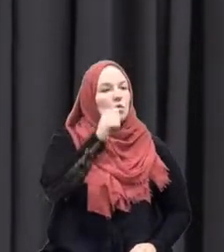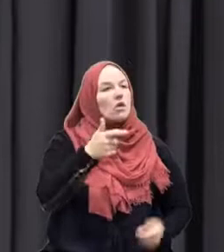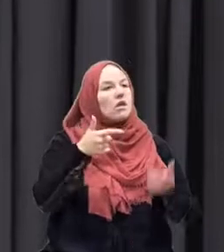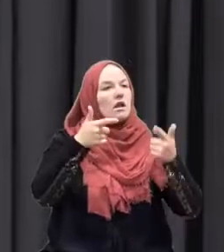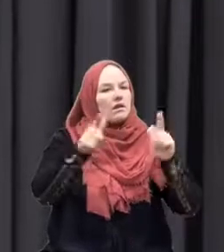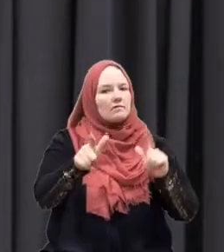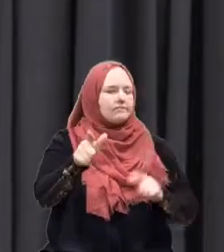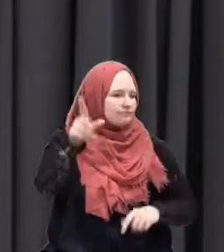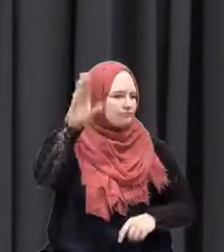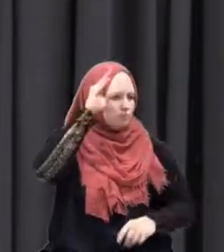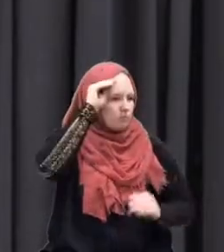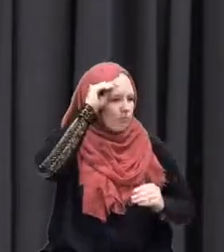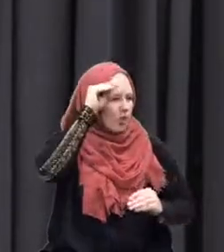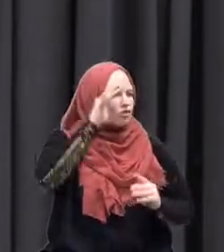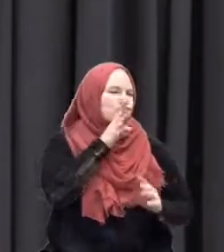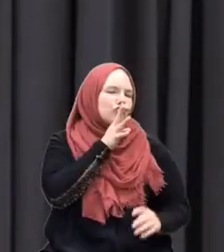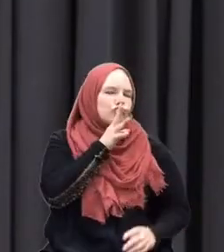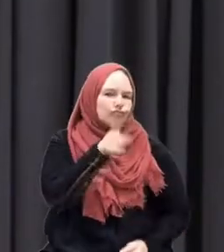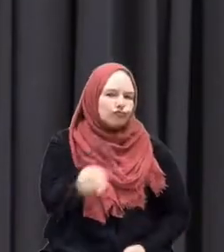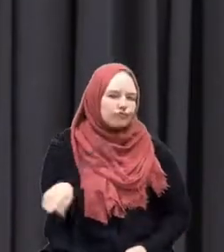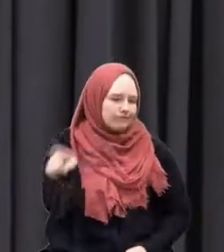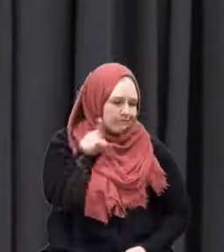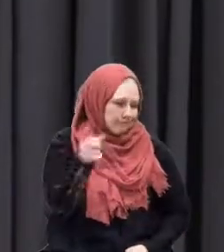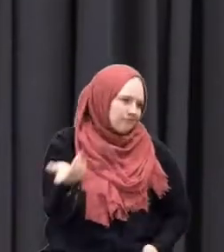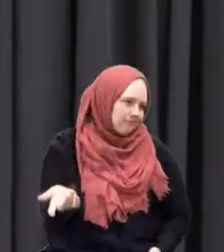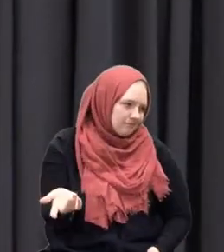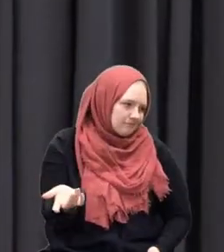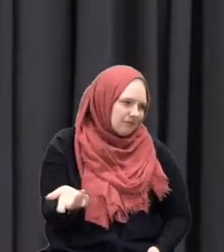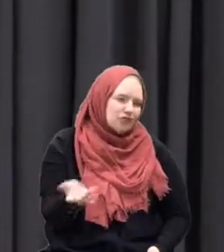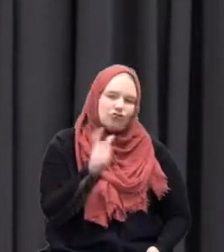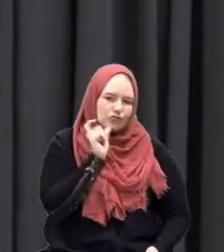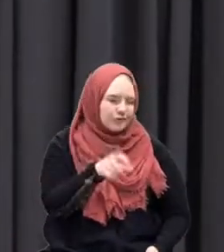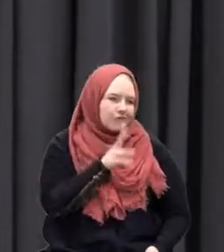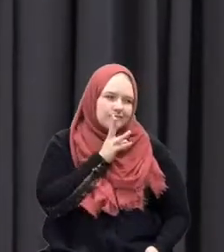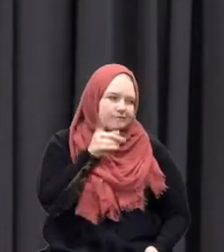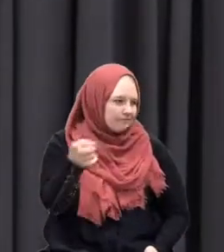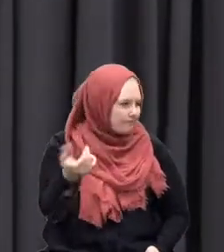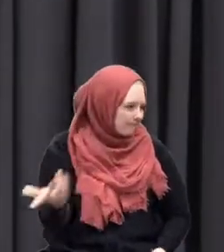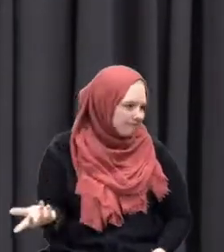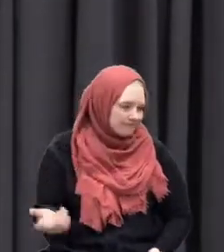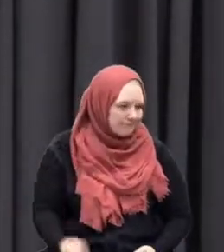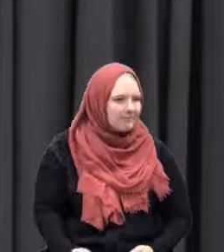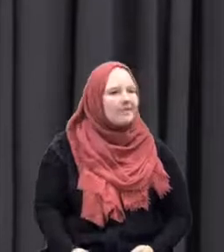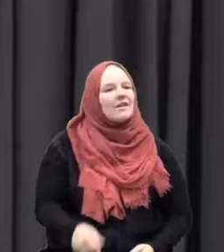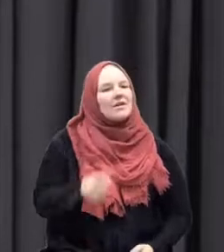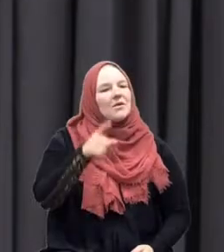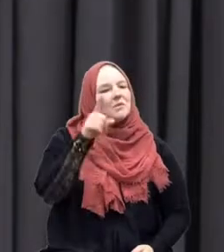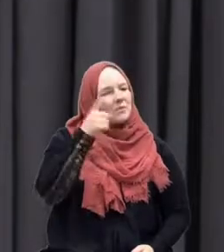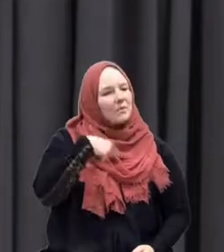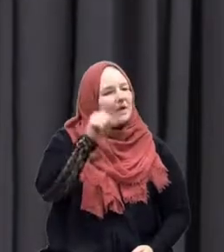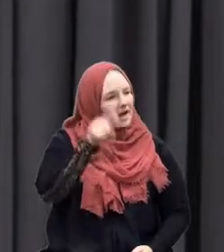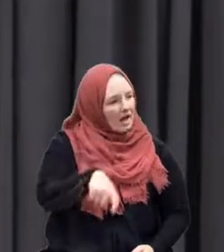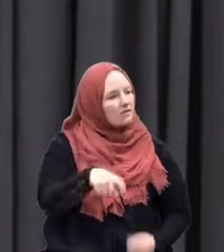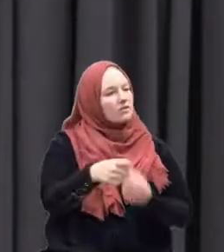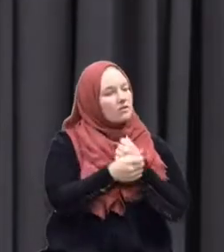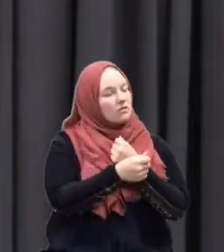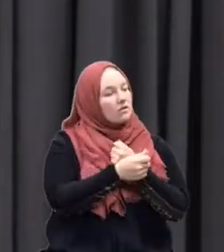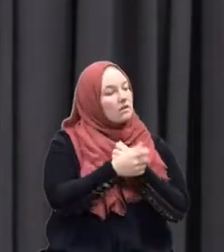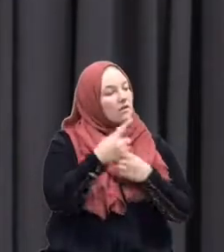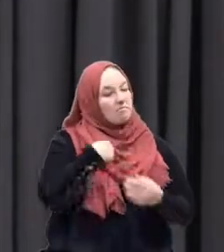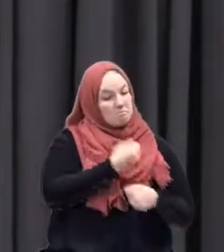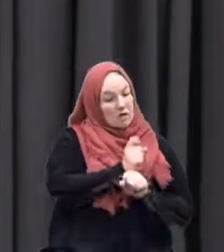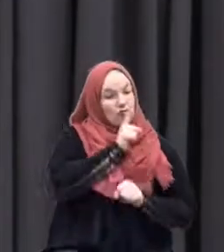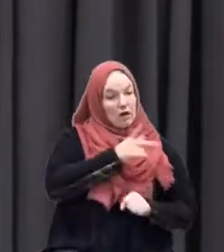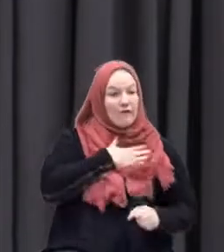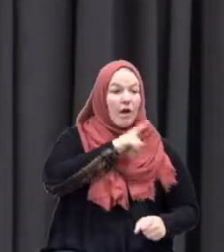We have to deliver before we ask Allah to deliver. We have to deliver on our